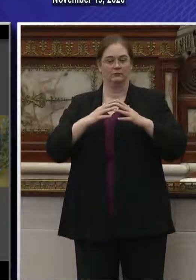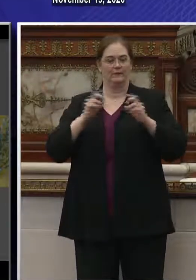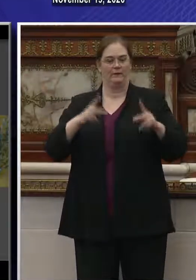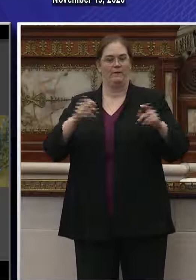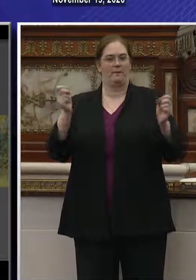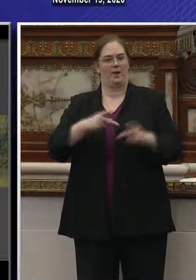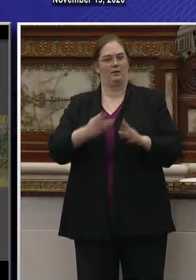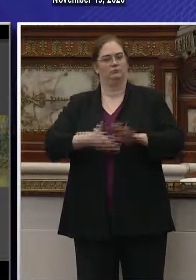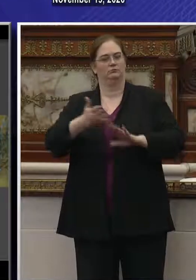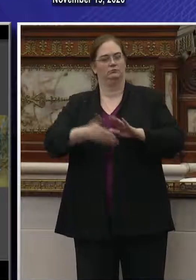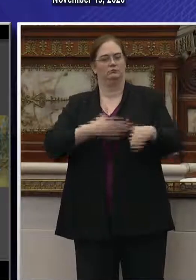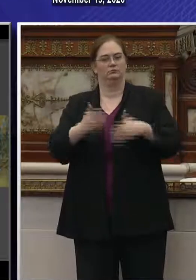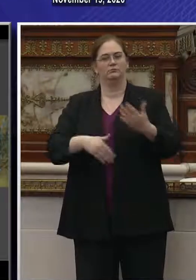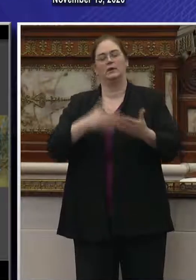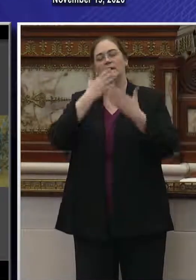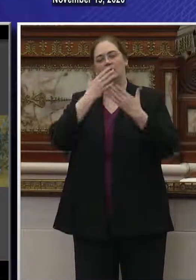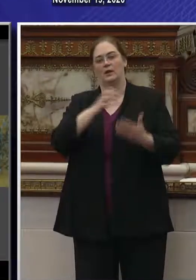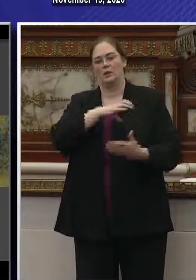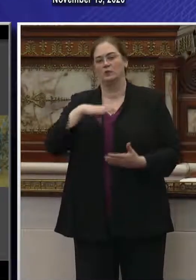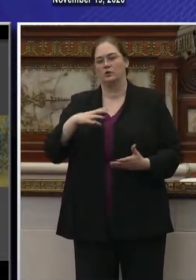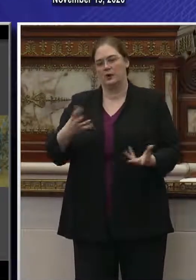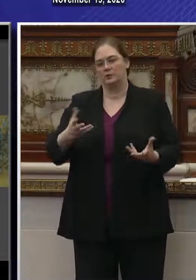you, council, and I'll be taking questions.